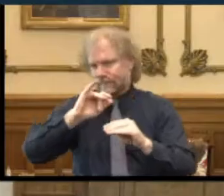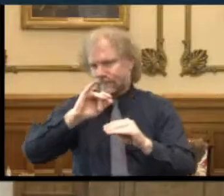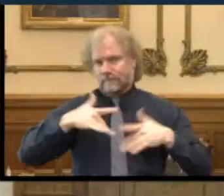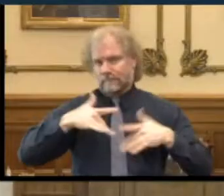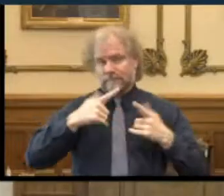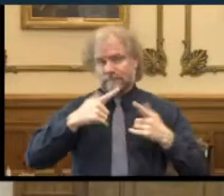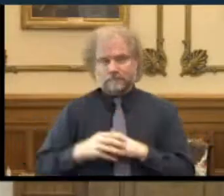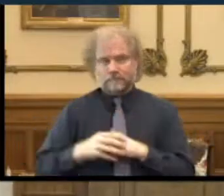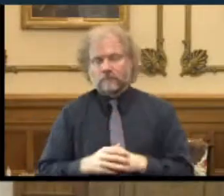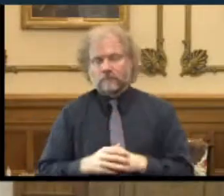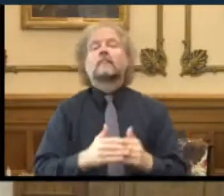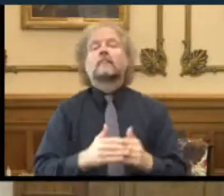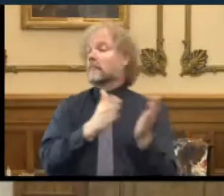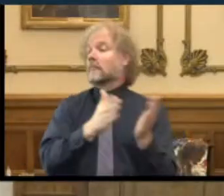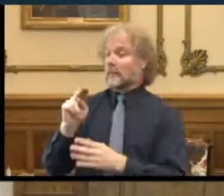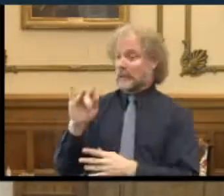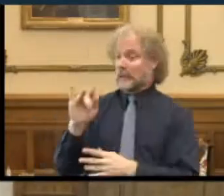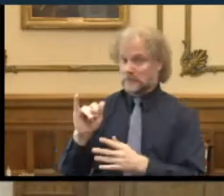Nikki?